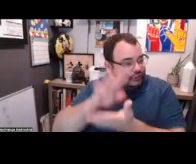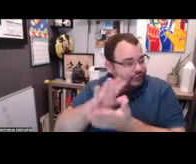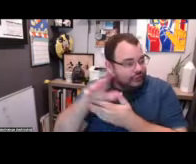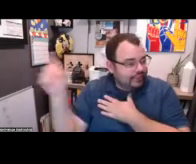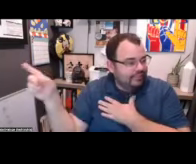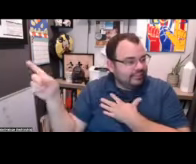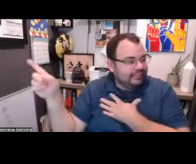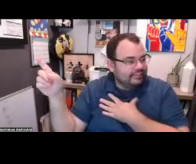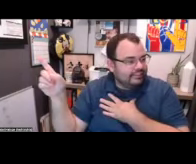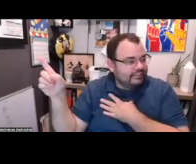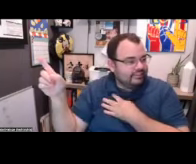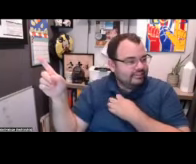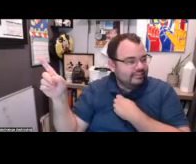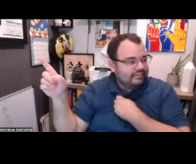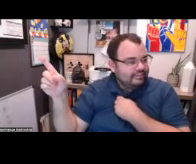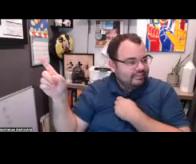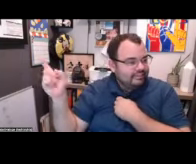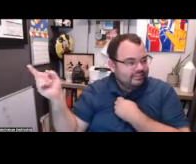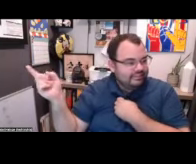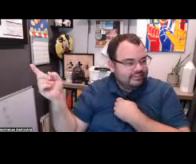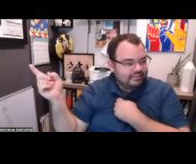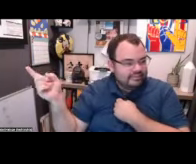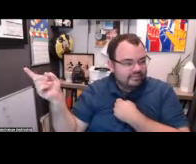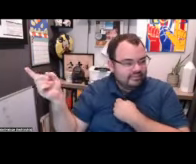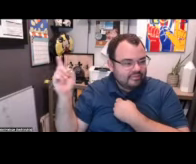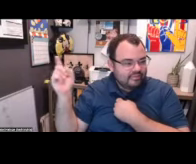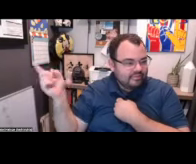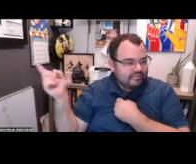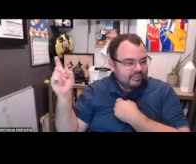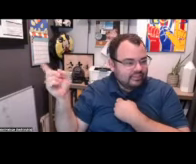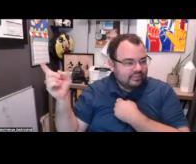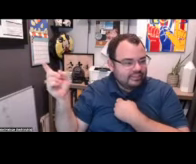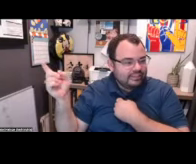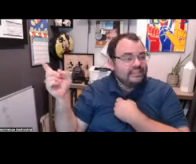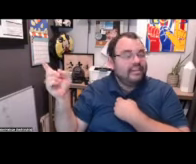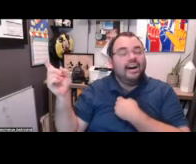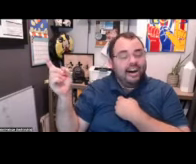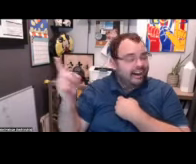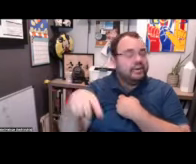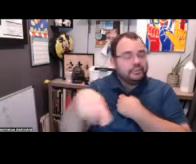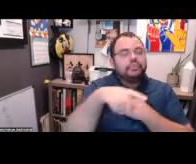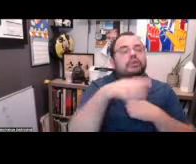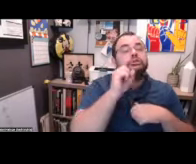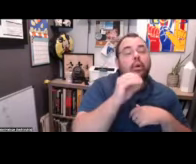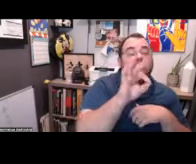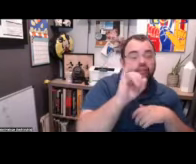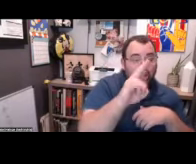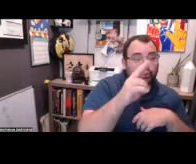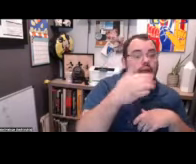and do you know where the engineering school is at the FIU campus?